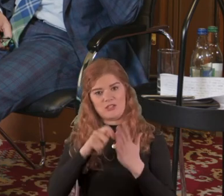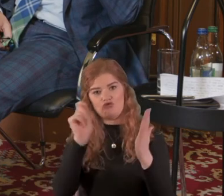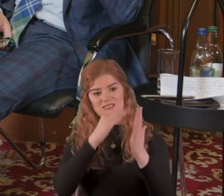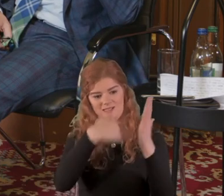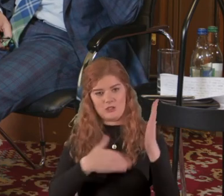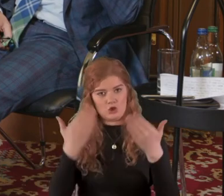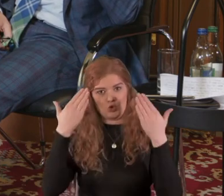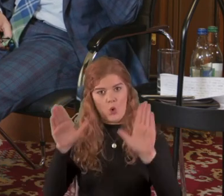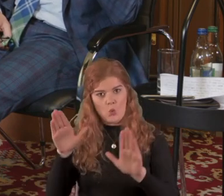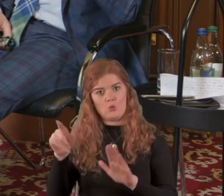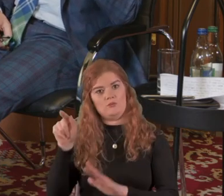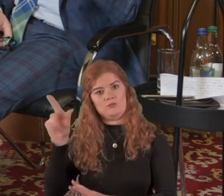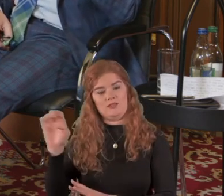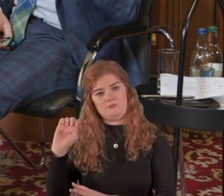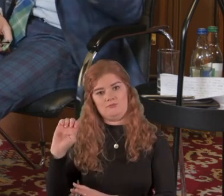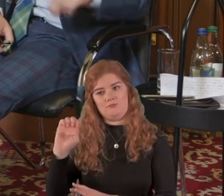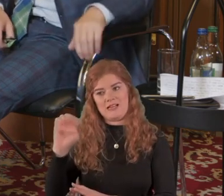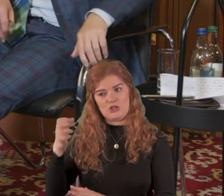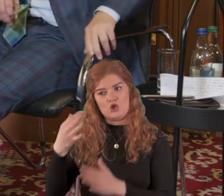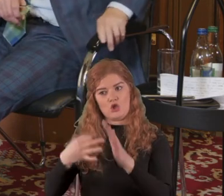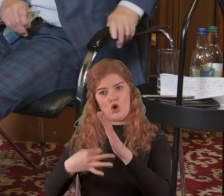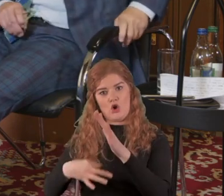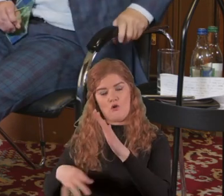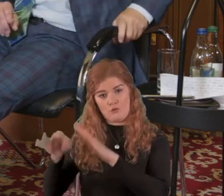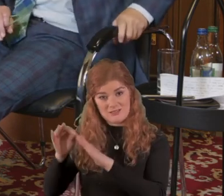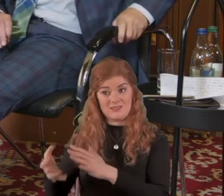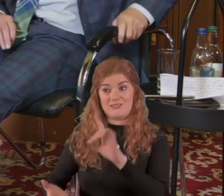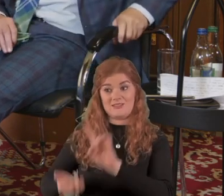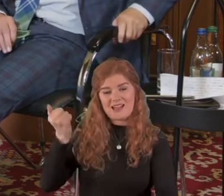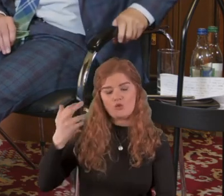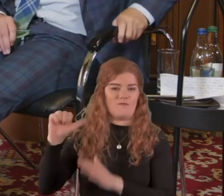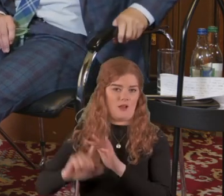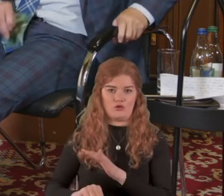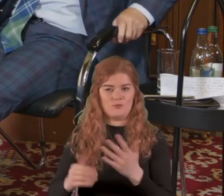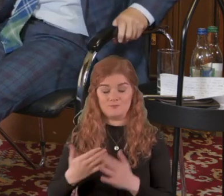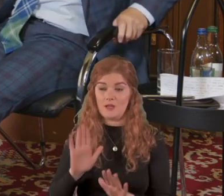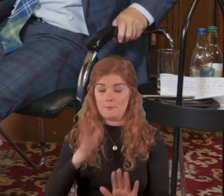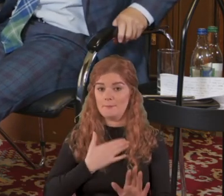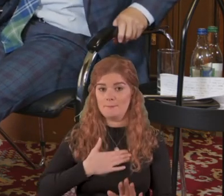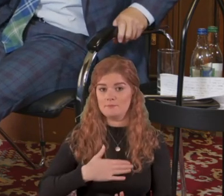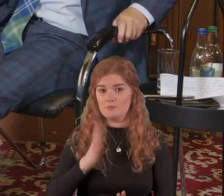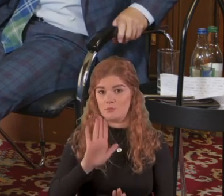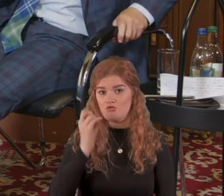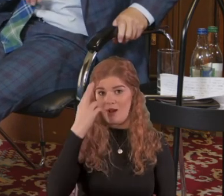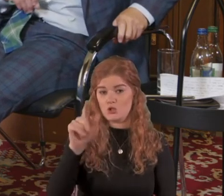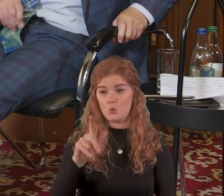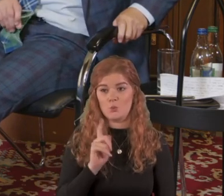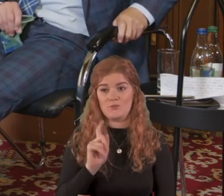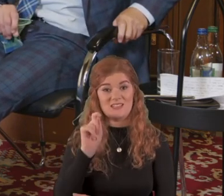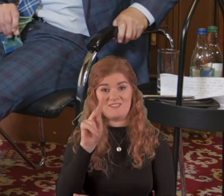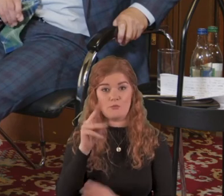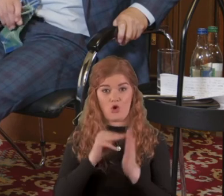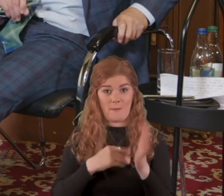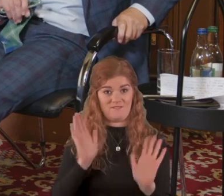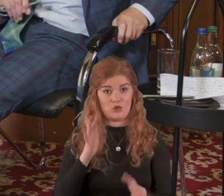the British government success or failure for them? Well, I have to remind you that the television programmes